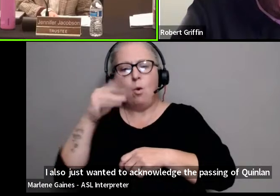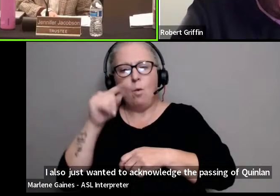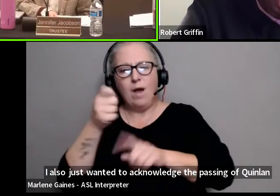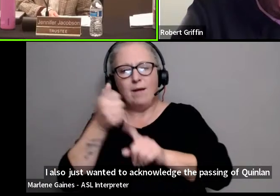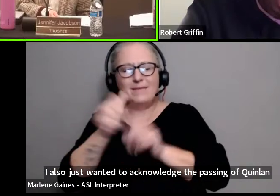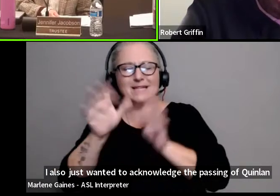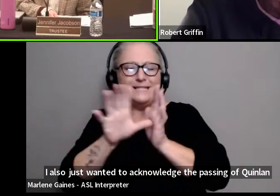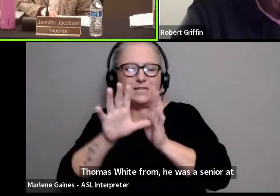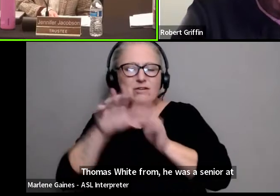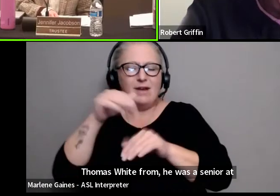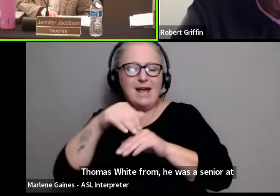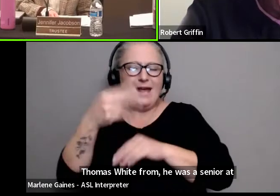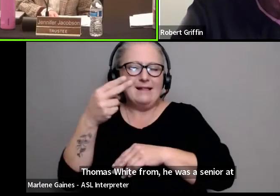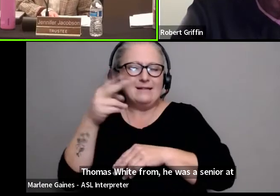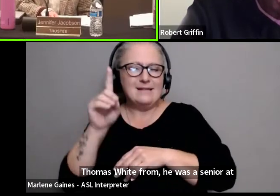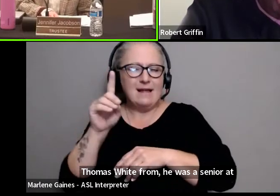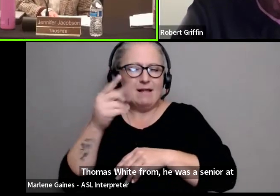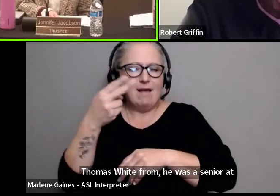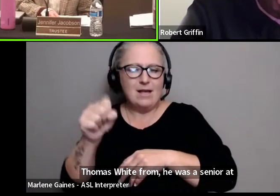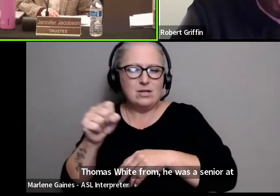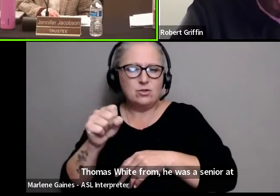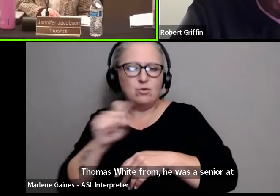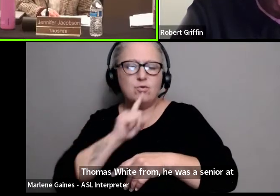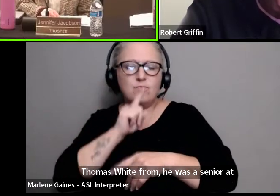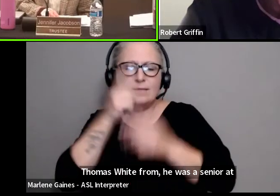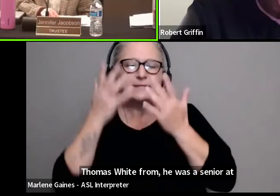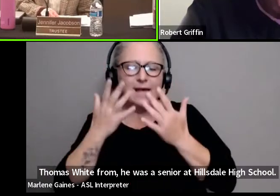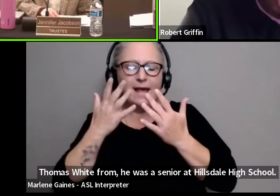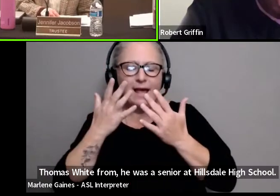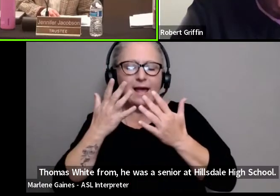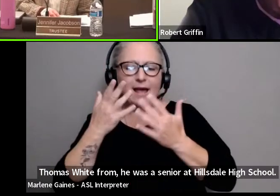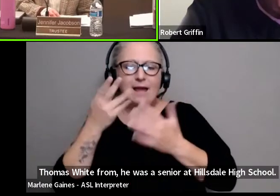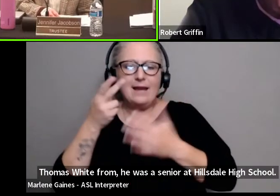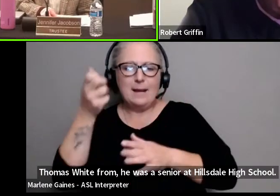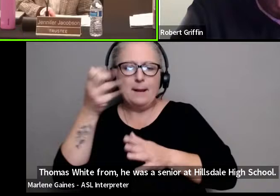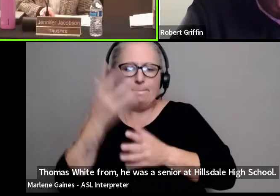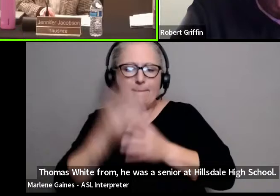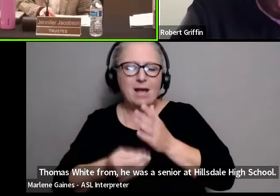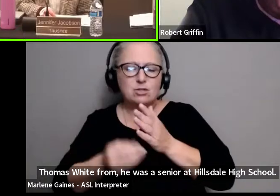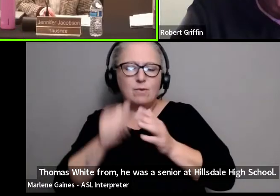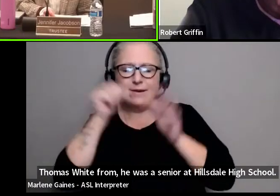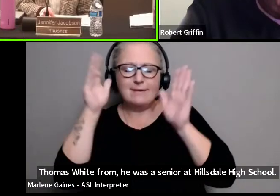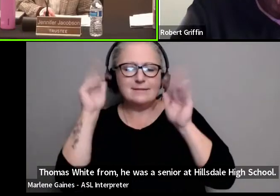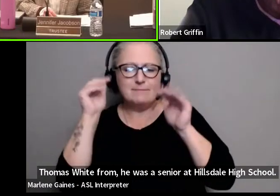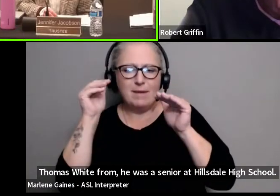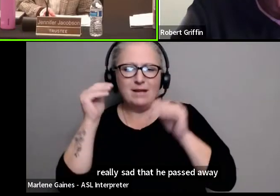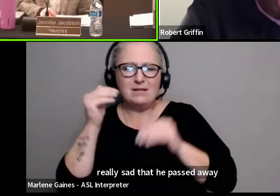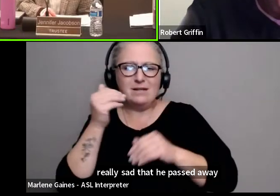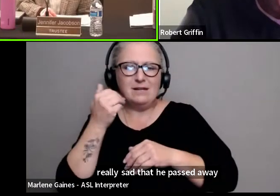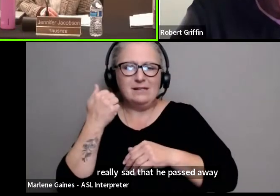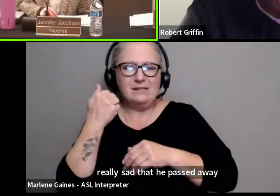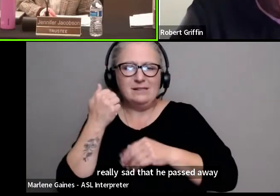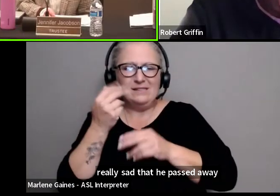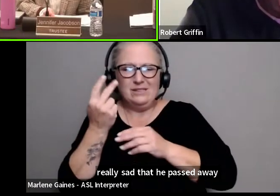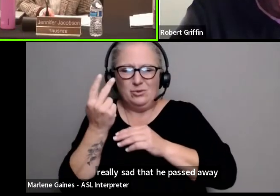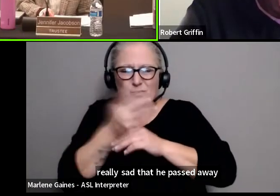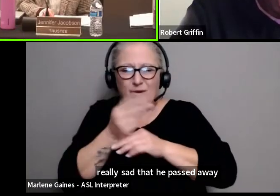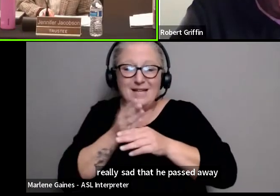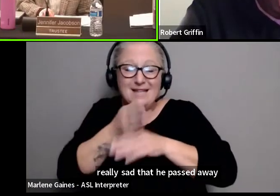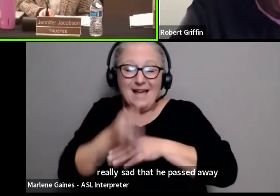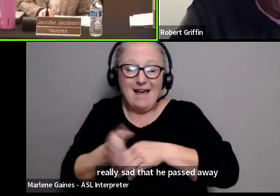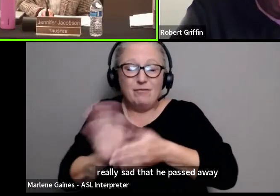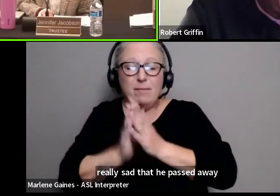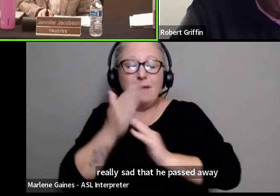at Hillsdale High School. Really sad that he passed away unexpectedly just a couple days after his